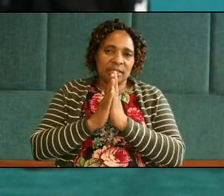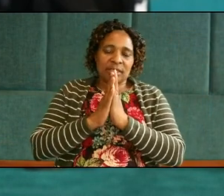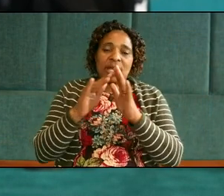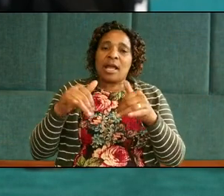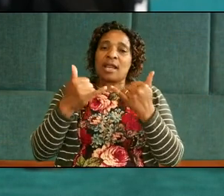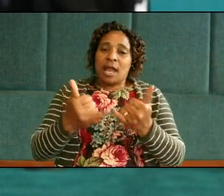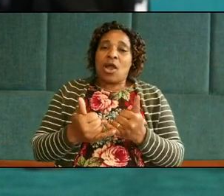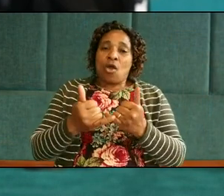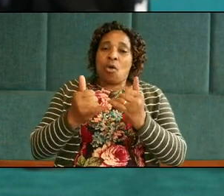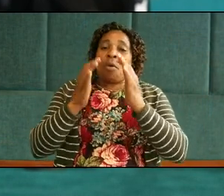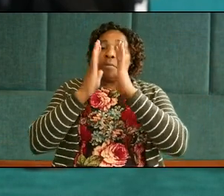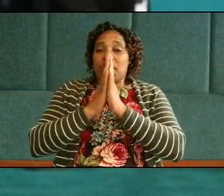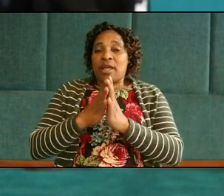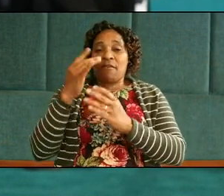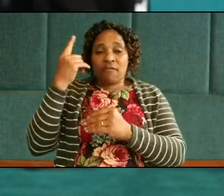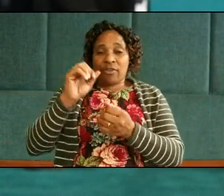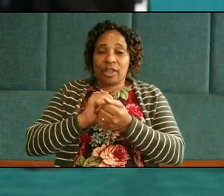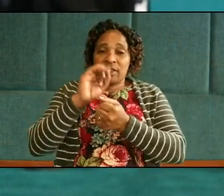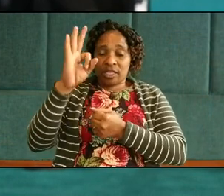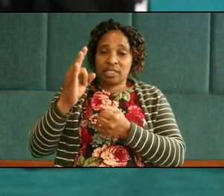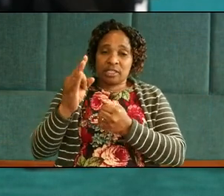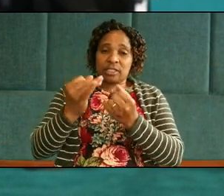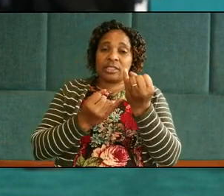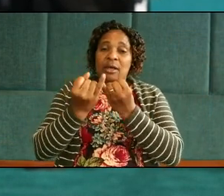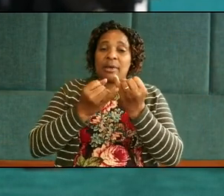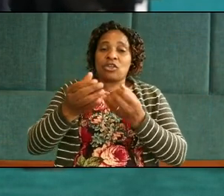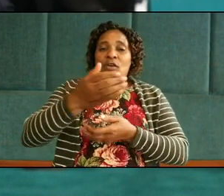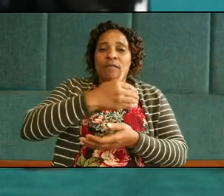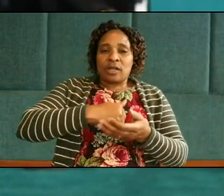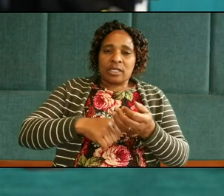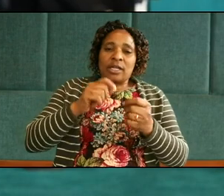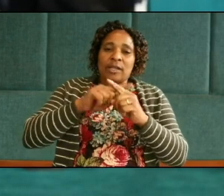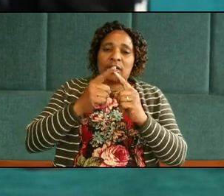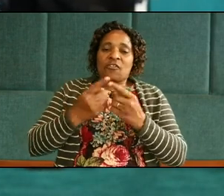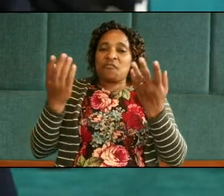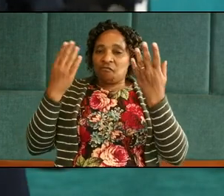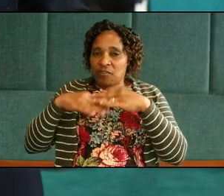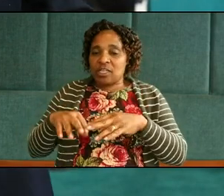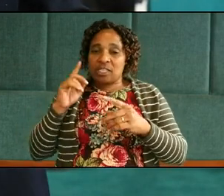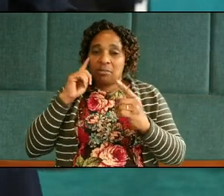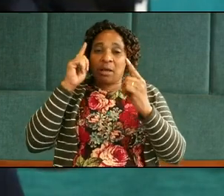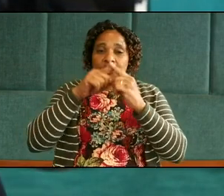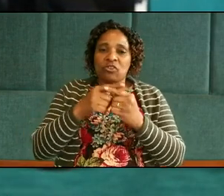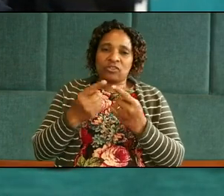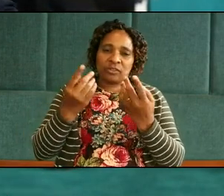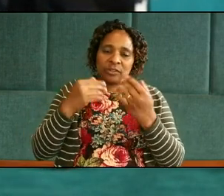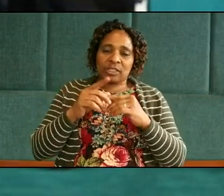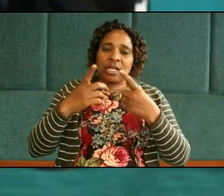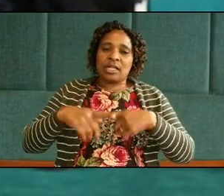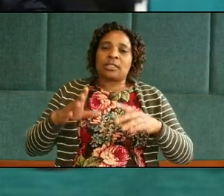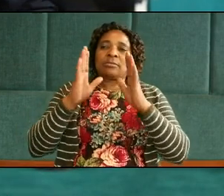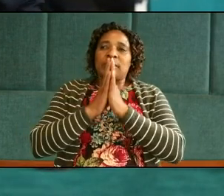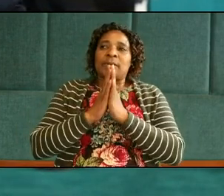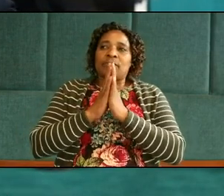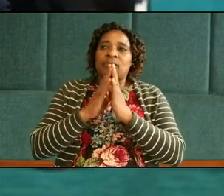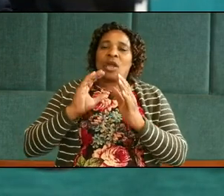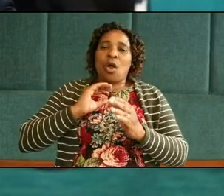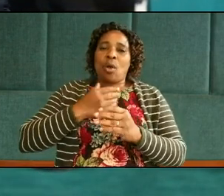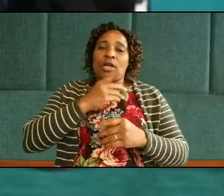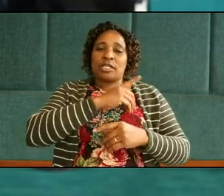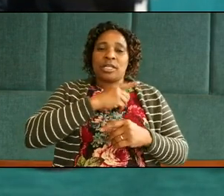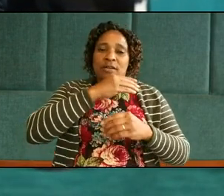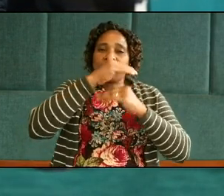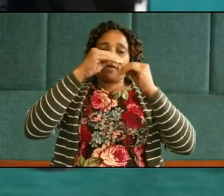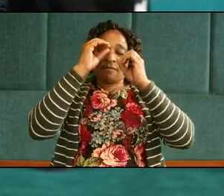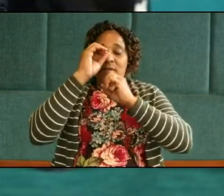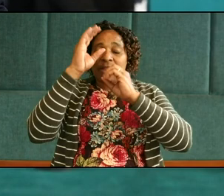We'll now say a short prayer for the 13th Sabbath offering, that it may accomplish its intended purpose. Let's pray. Our dear Heavenly